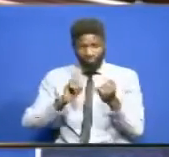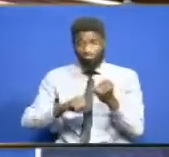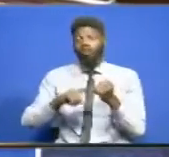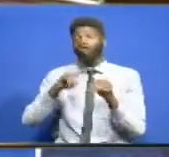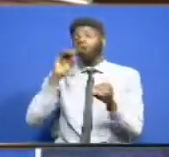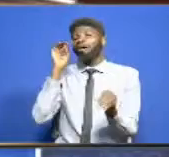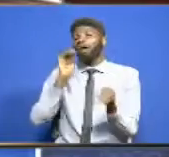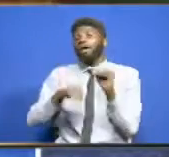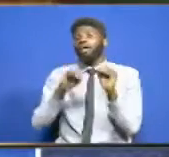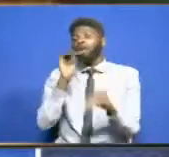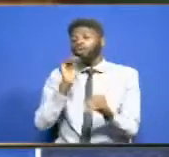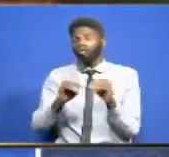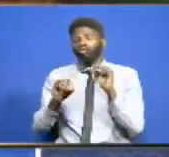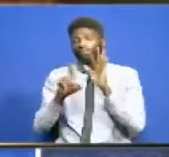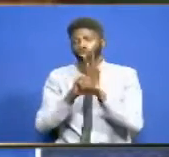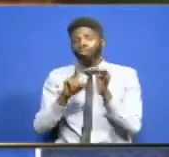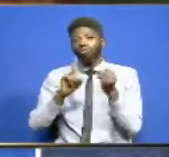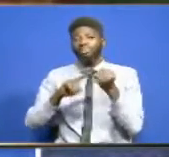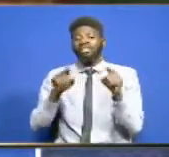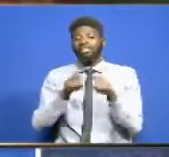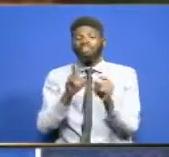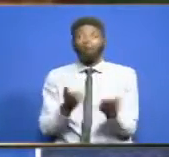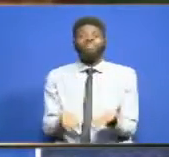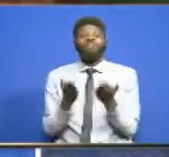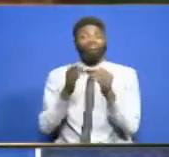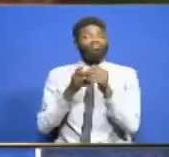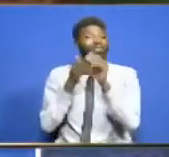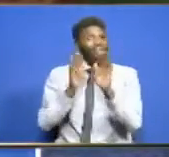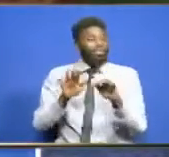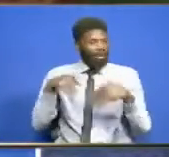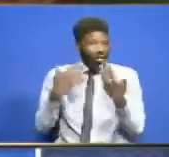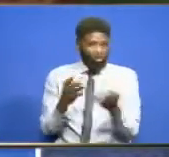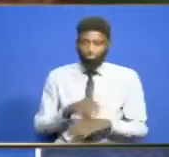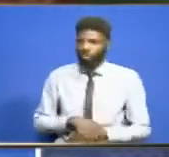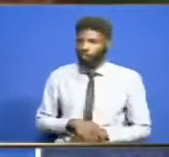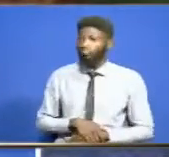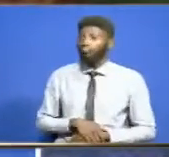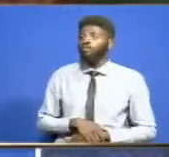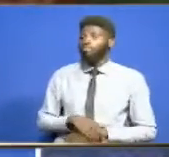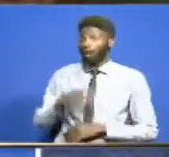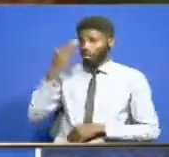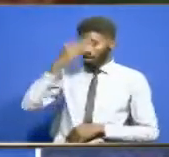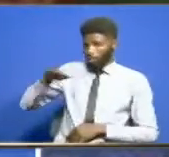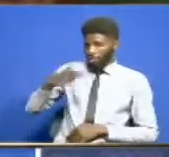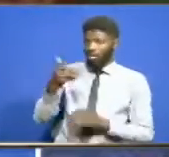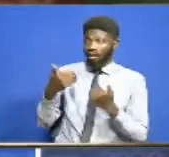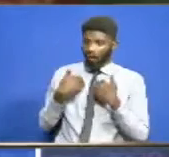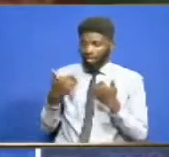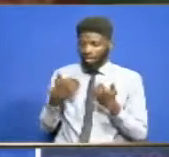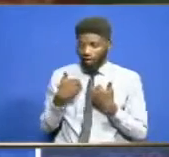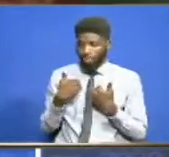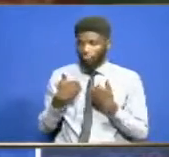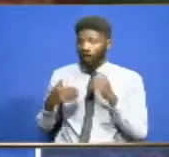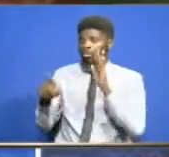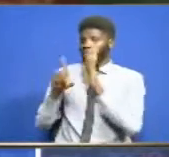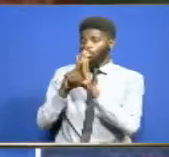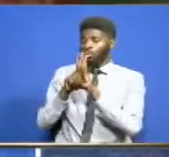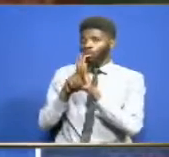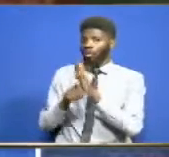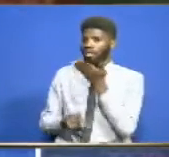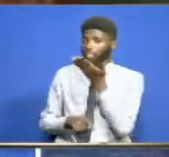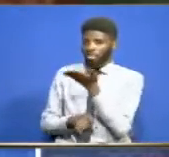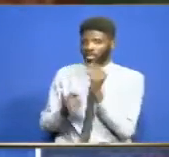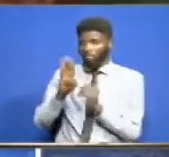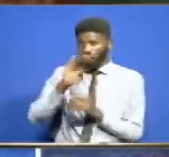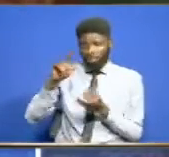na kuimarisha uongozi. Also before the house is the Statute Law Miscellaneous Amendments Bill, the